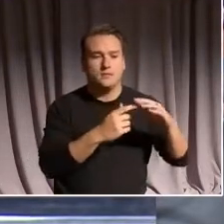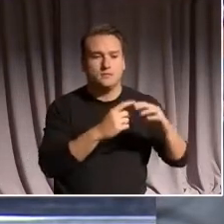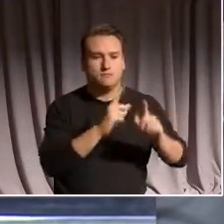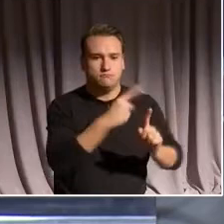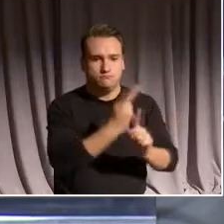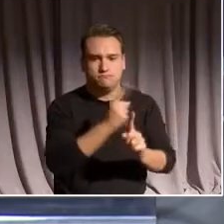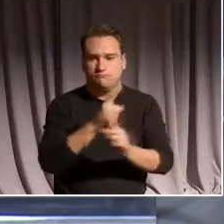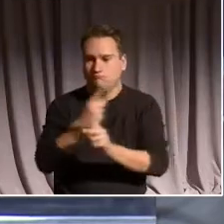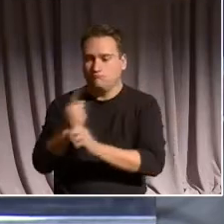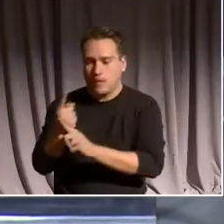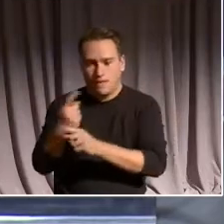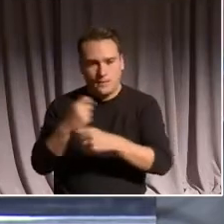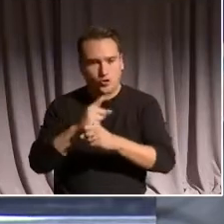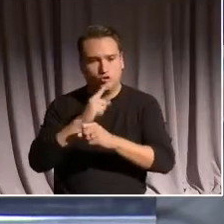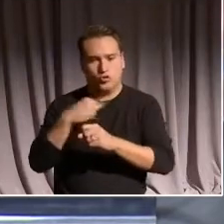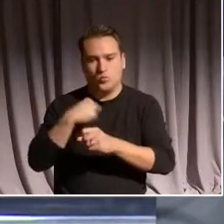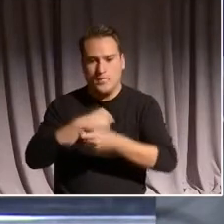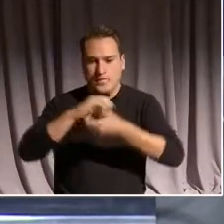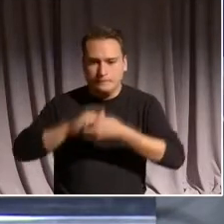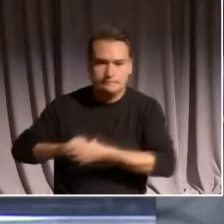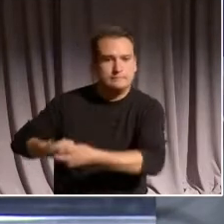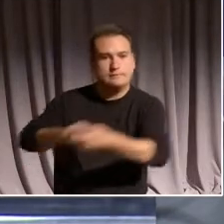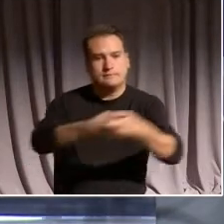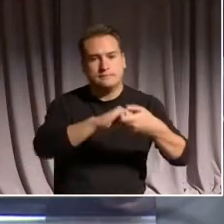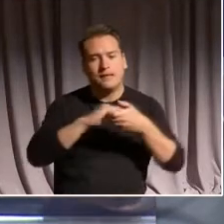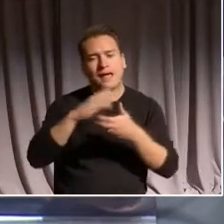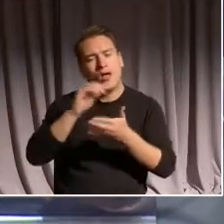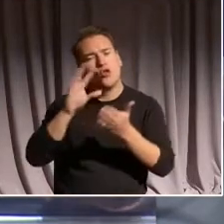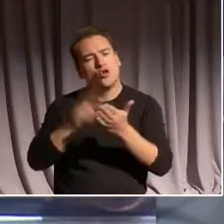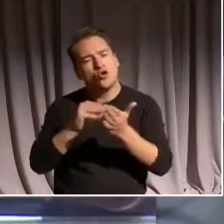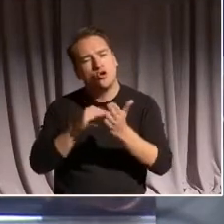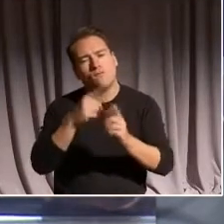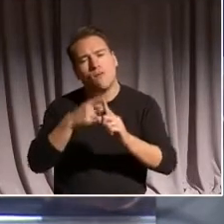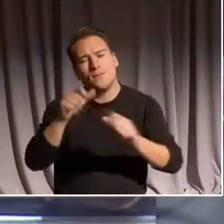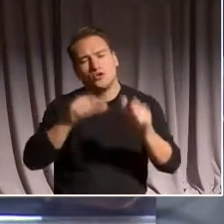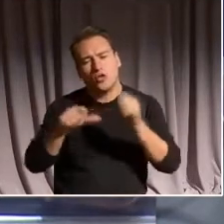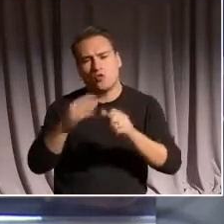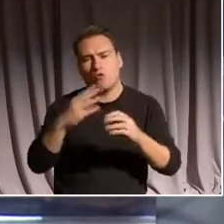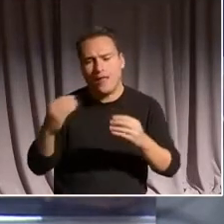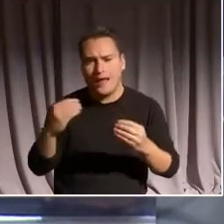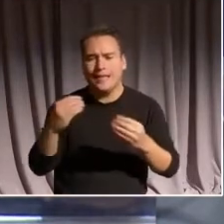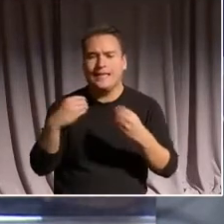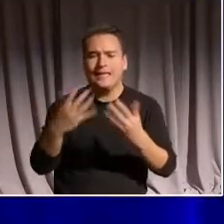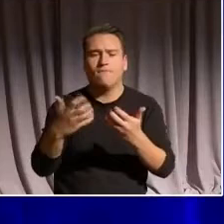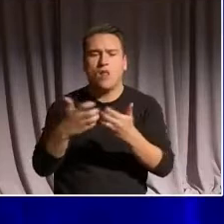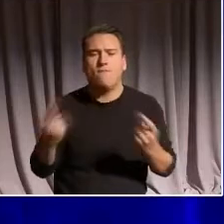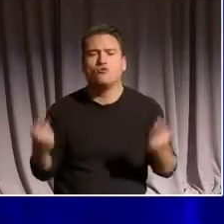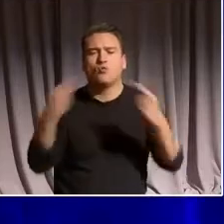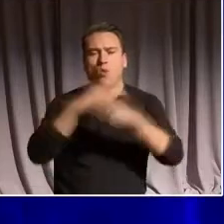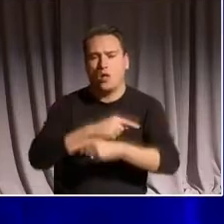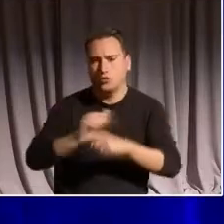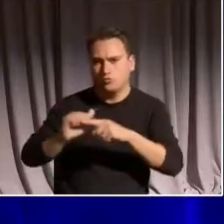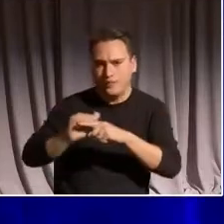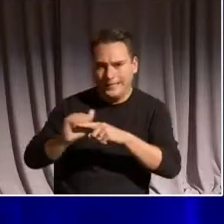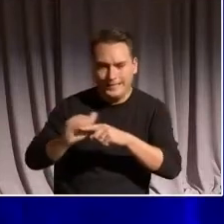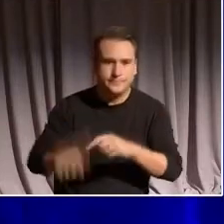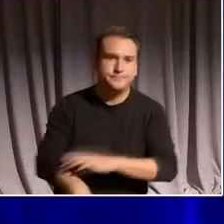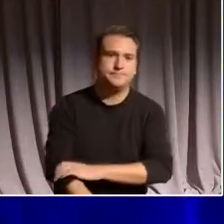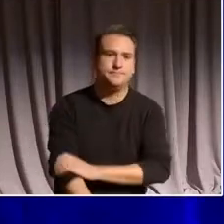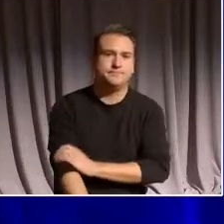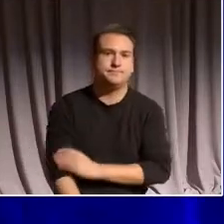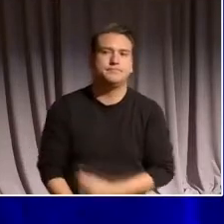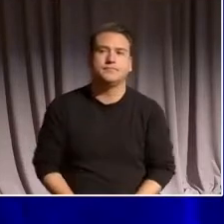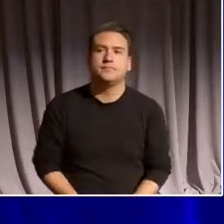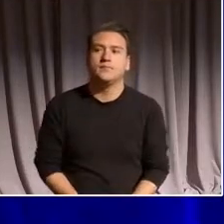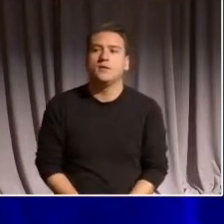aging and disability, and really learn from each other, right? And do a lot of cross-training. So thank you for that comment. Wonderful. So I